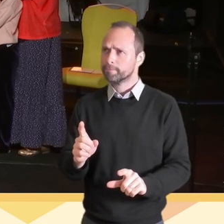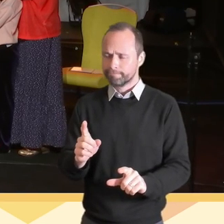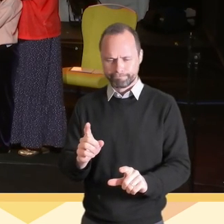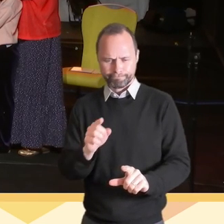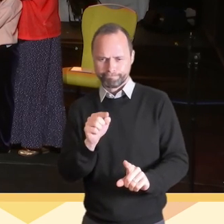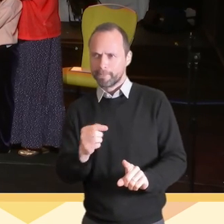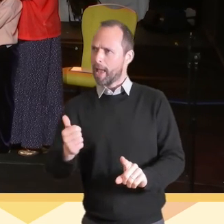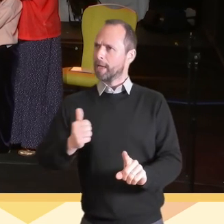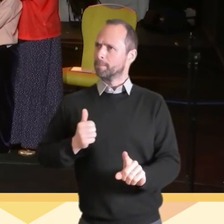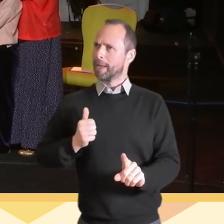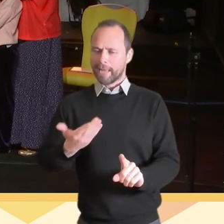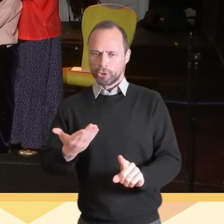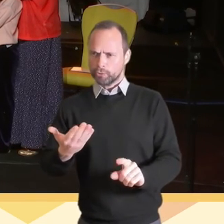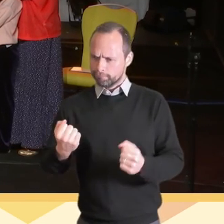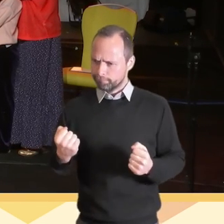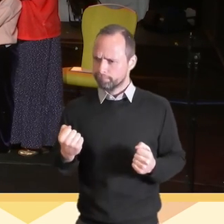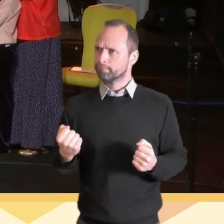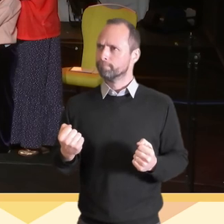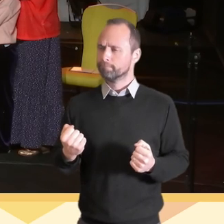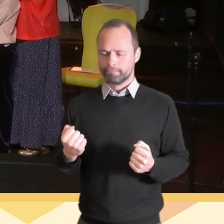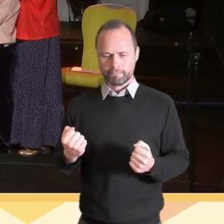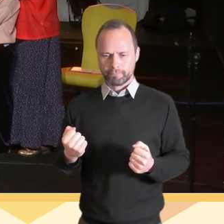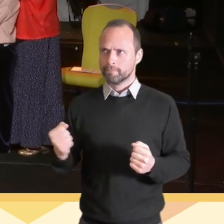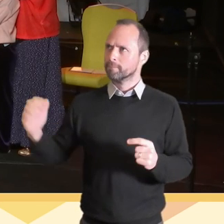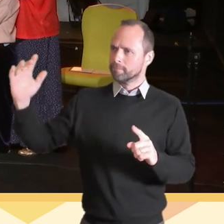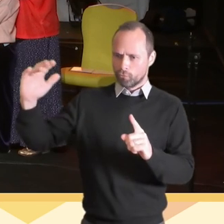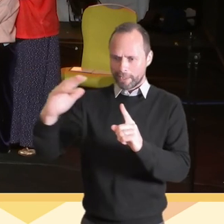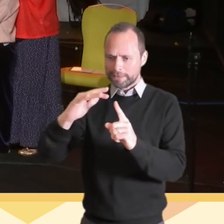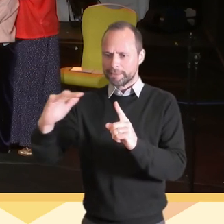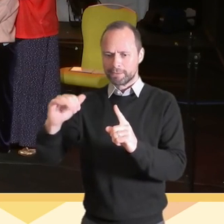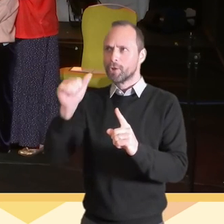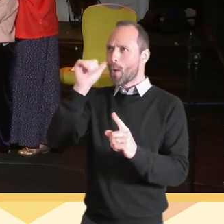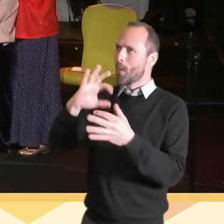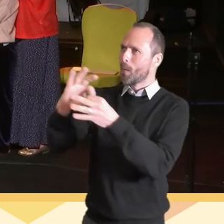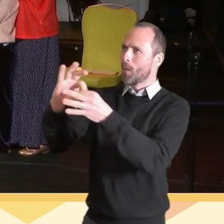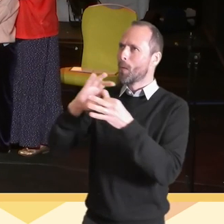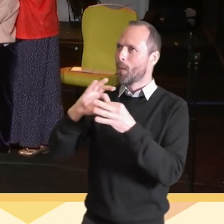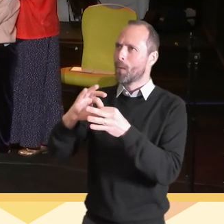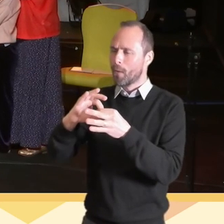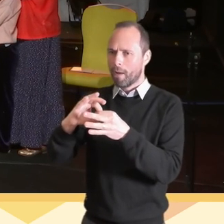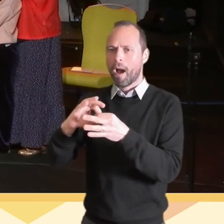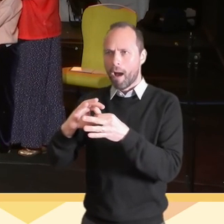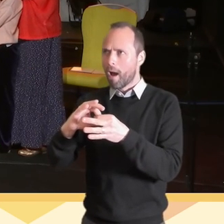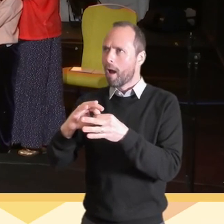and energy that you are present and active and have good things in store.